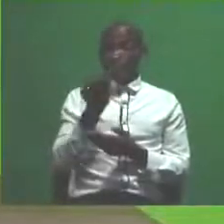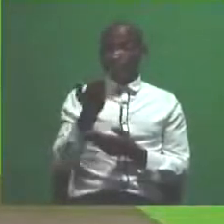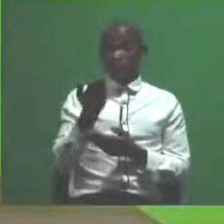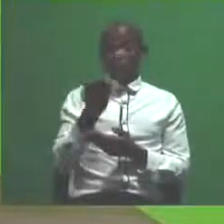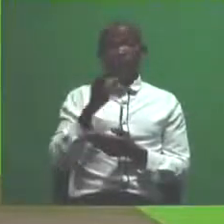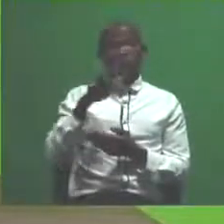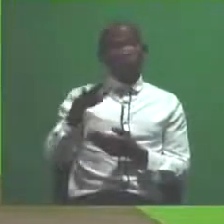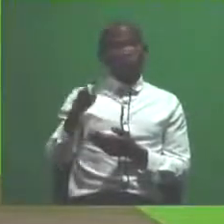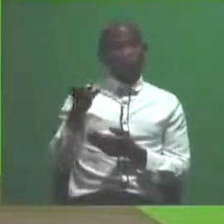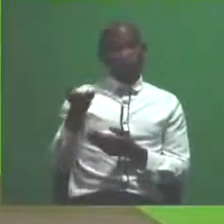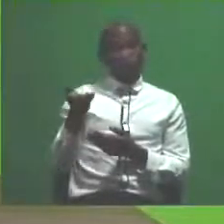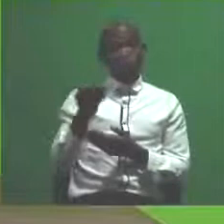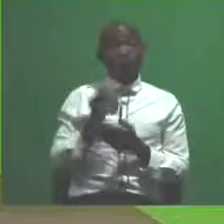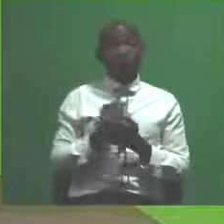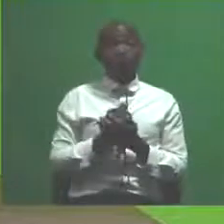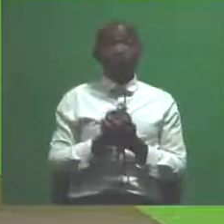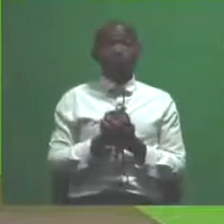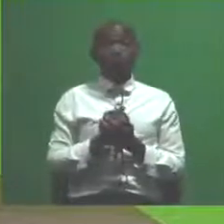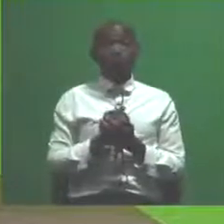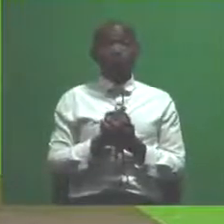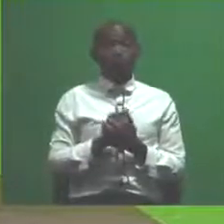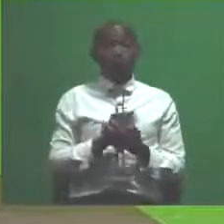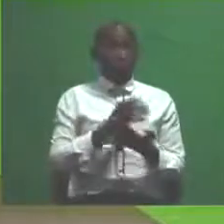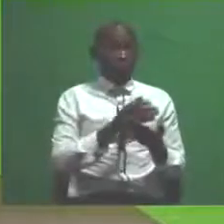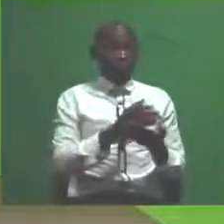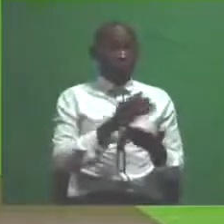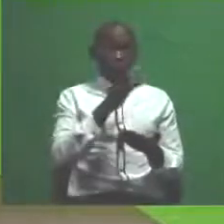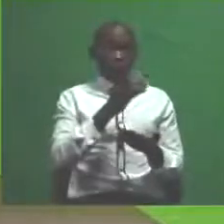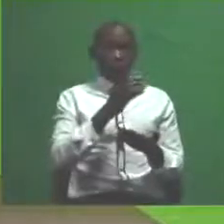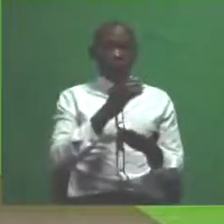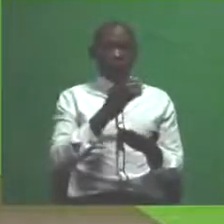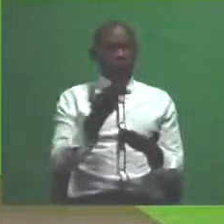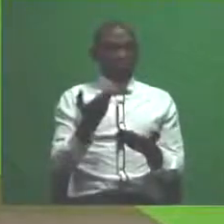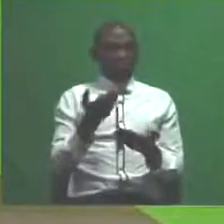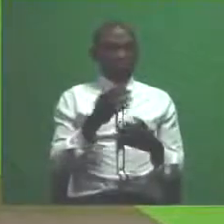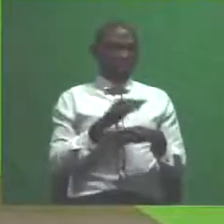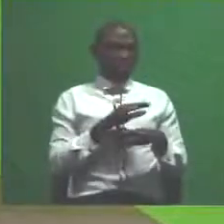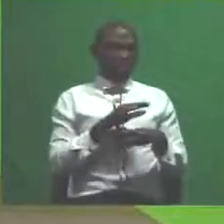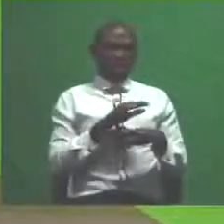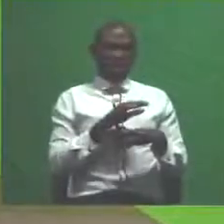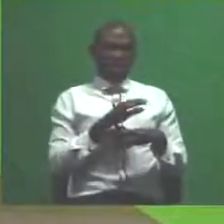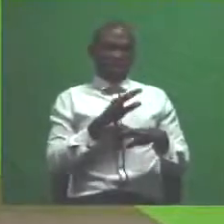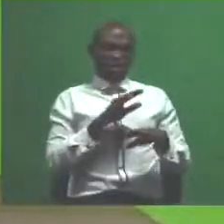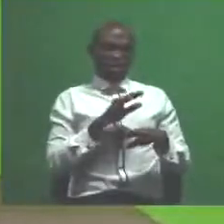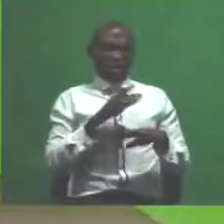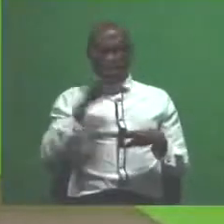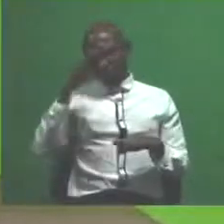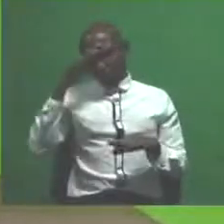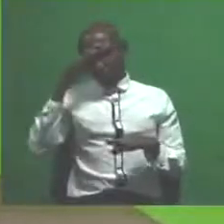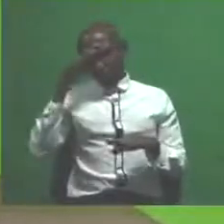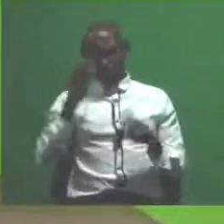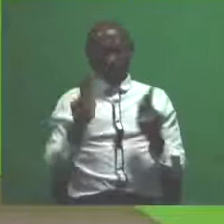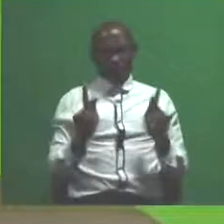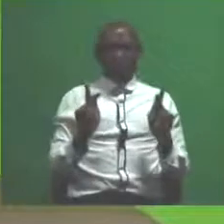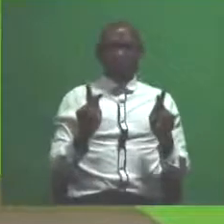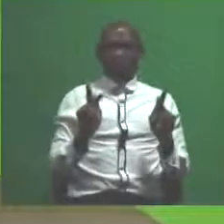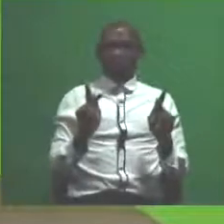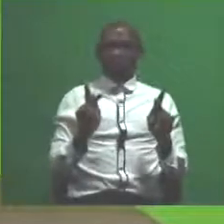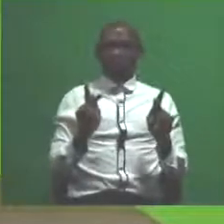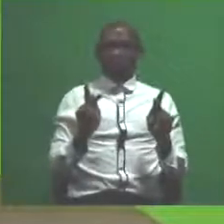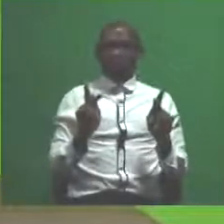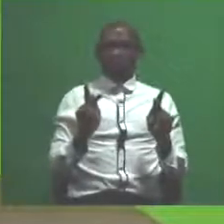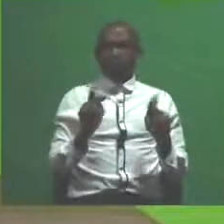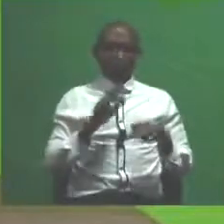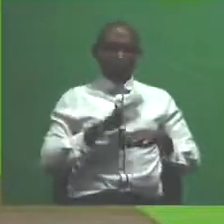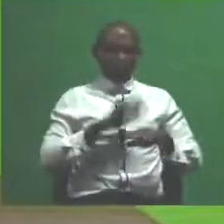hold the beaker. I feel normal. Neither hot nor cold. Can you